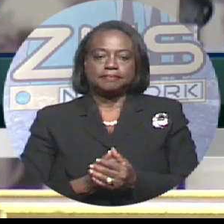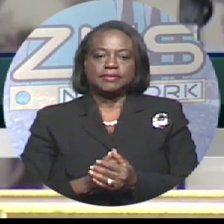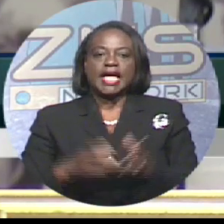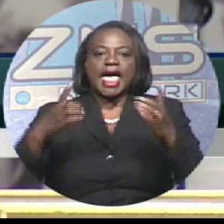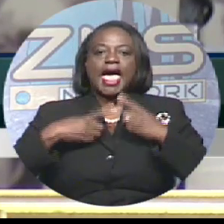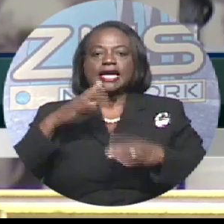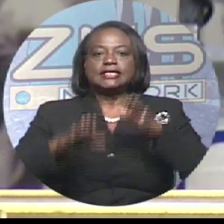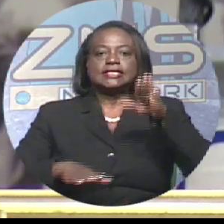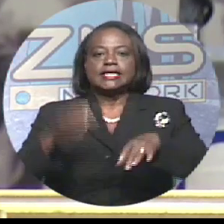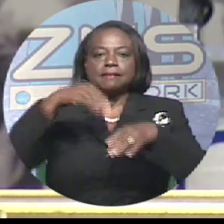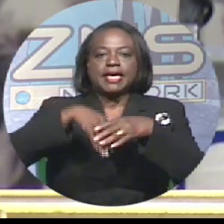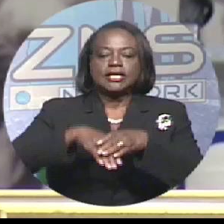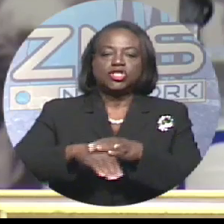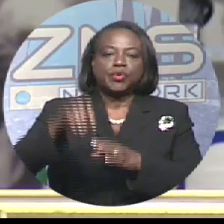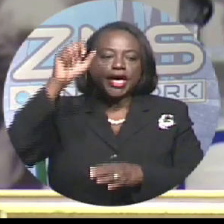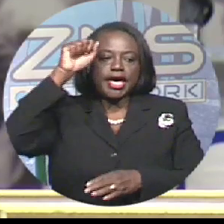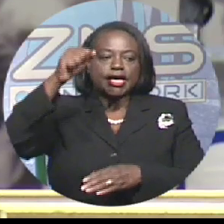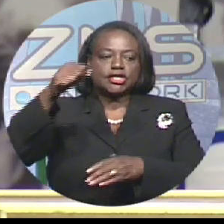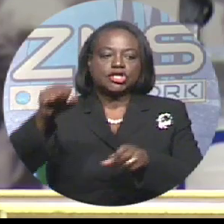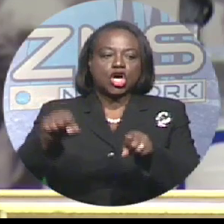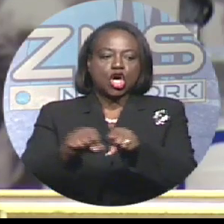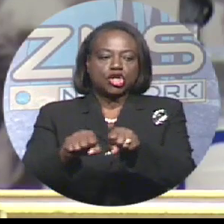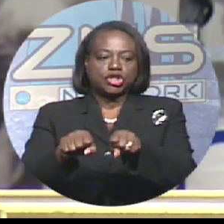had to step into his shoes,